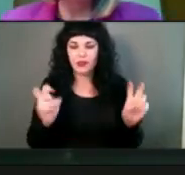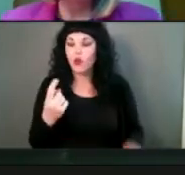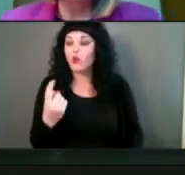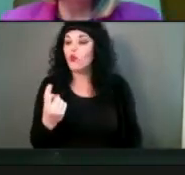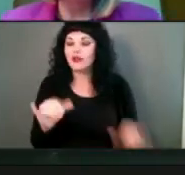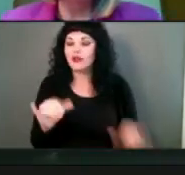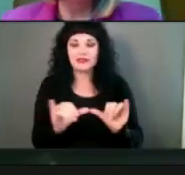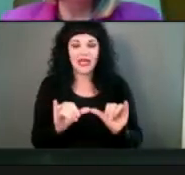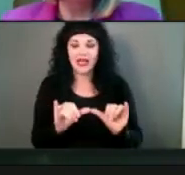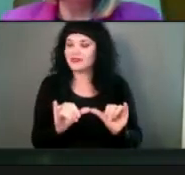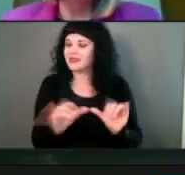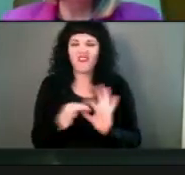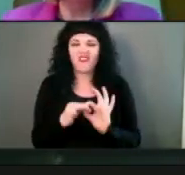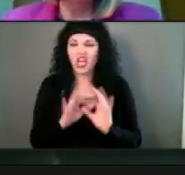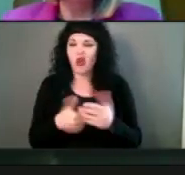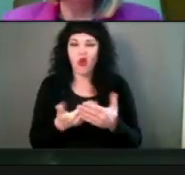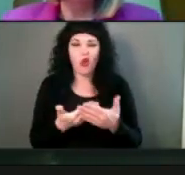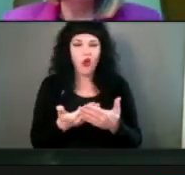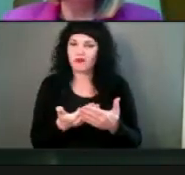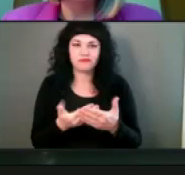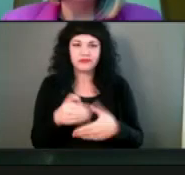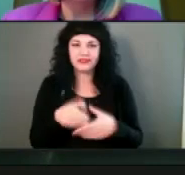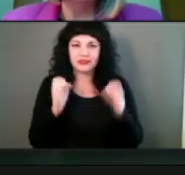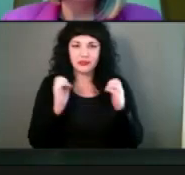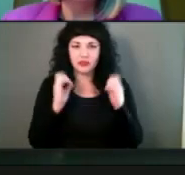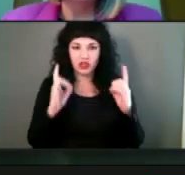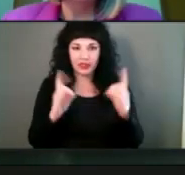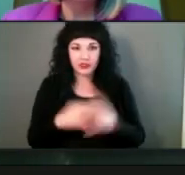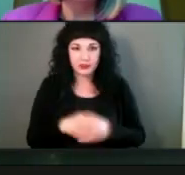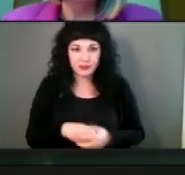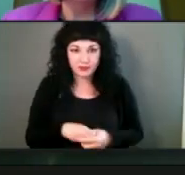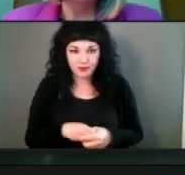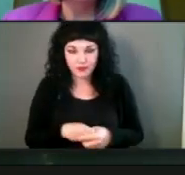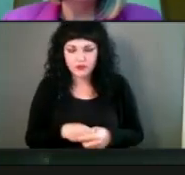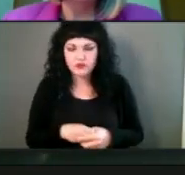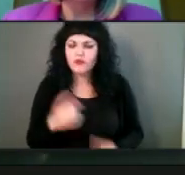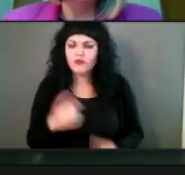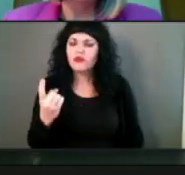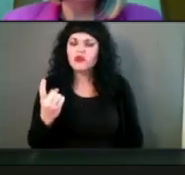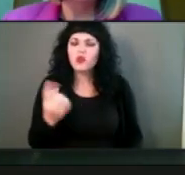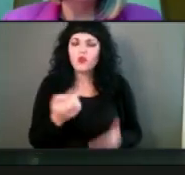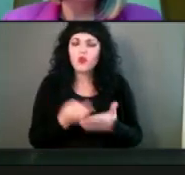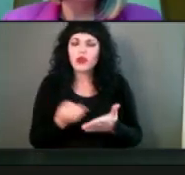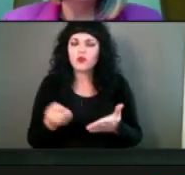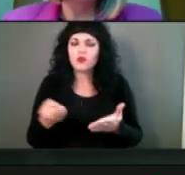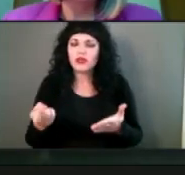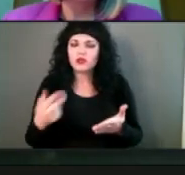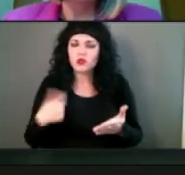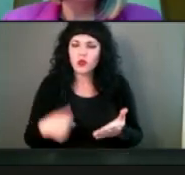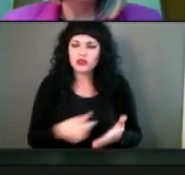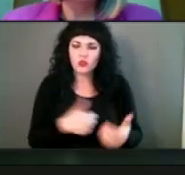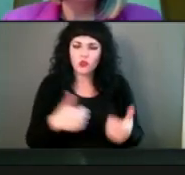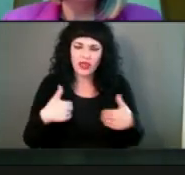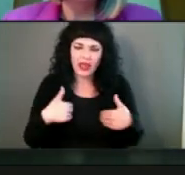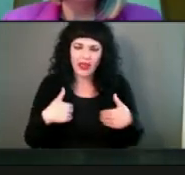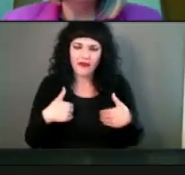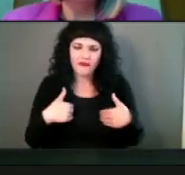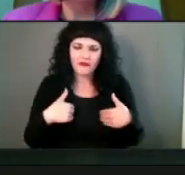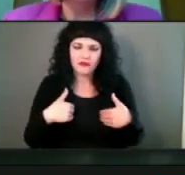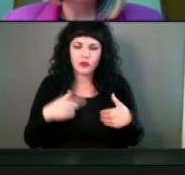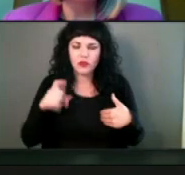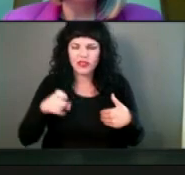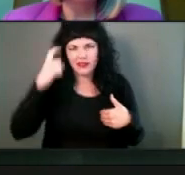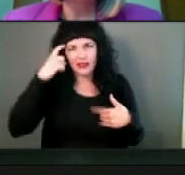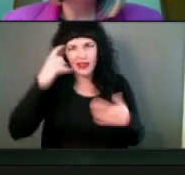And so what are the resources that we have available to us? How can we be creative to make sure that we are delivering the most excellent